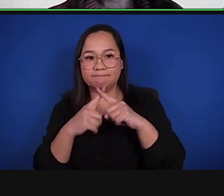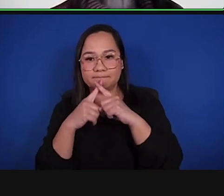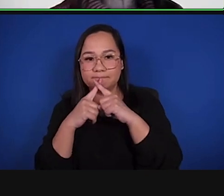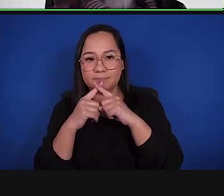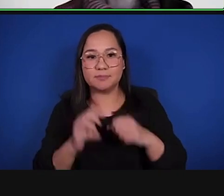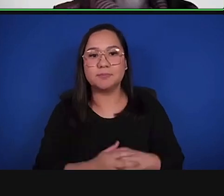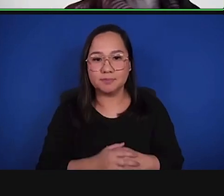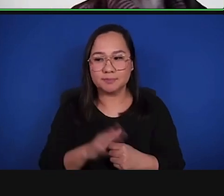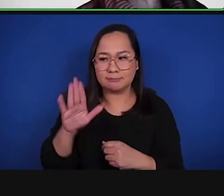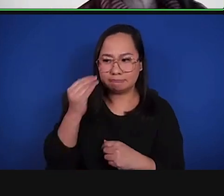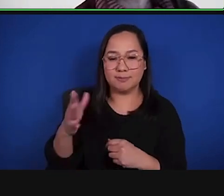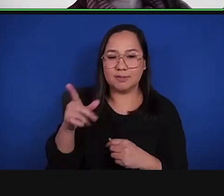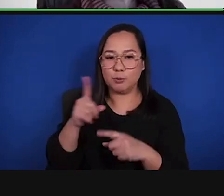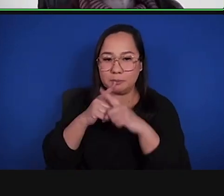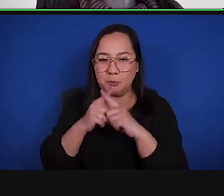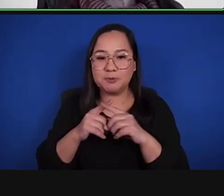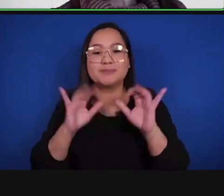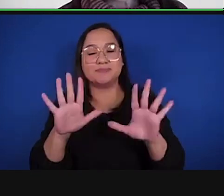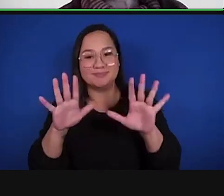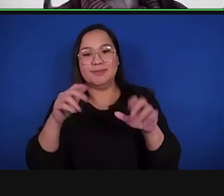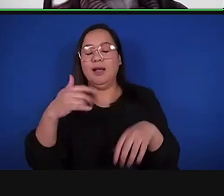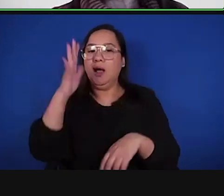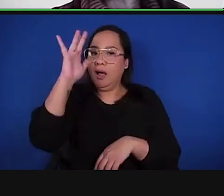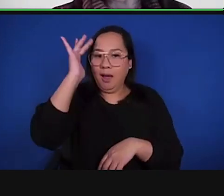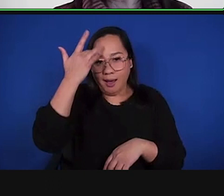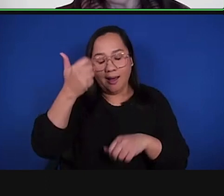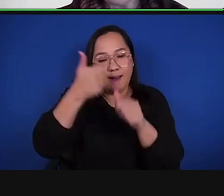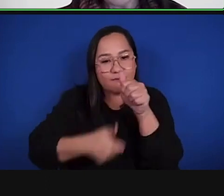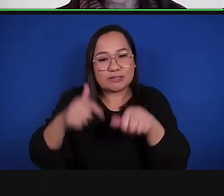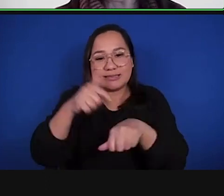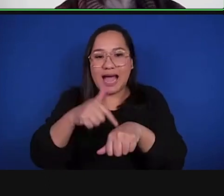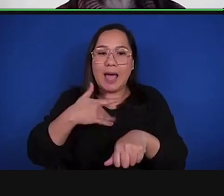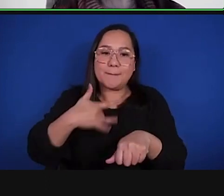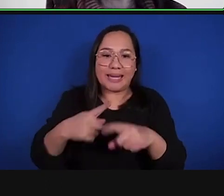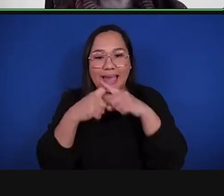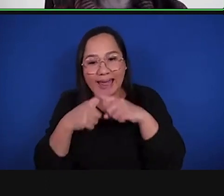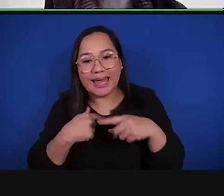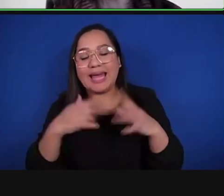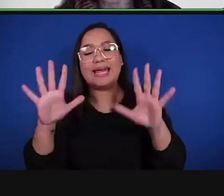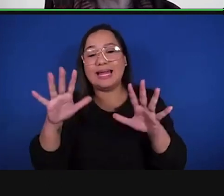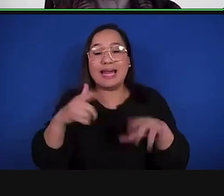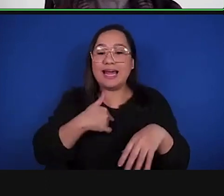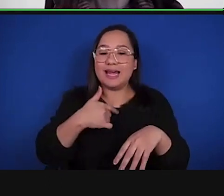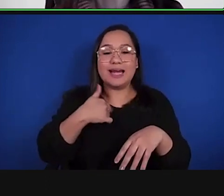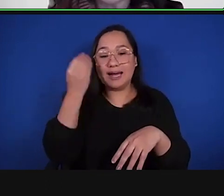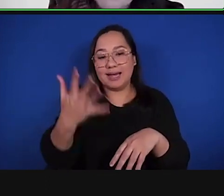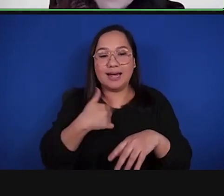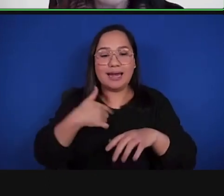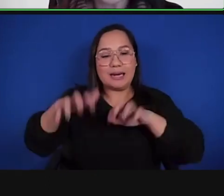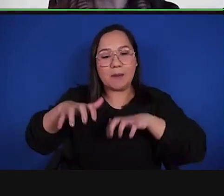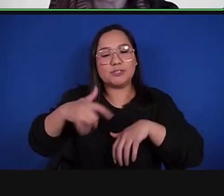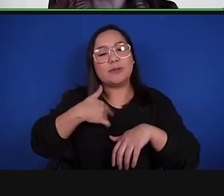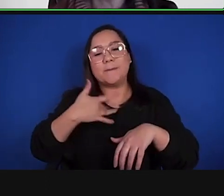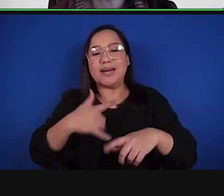Every time. I am a steno captioner, and so that's just one of the things we do. We stay on mute 100% of the time. My name